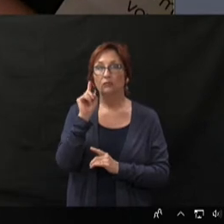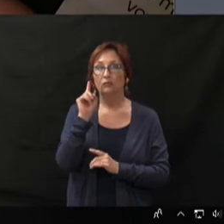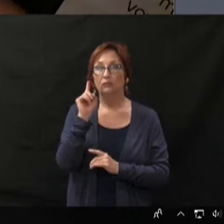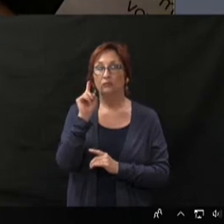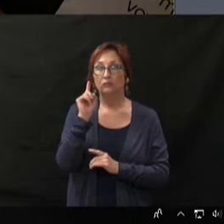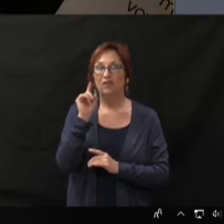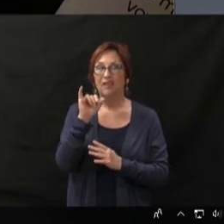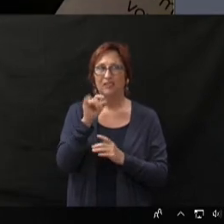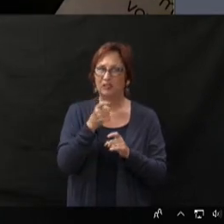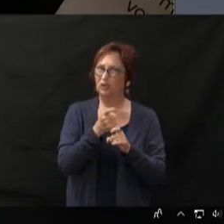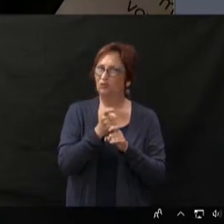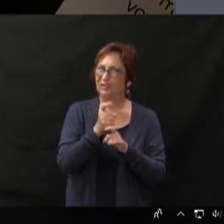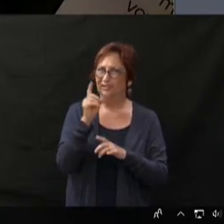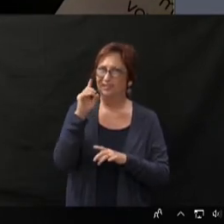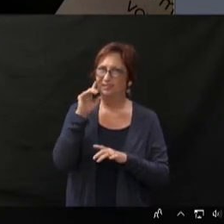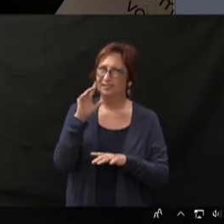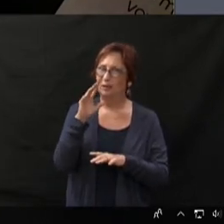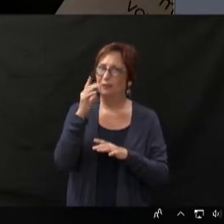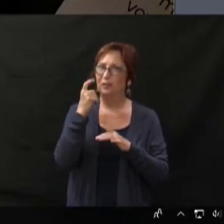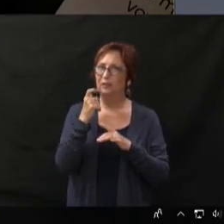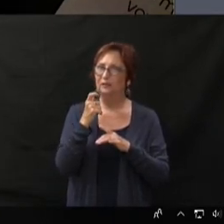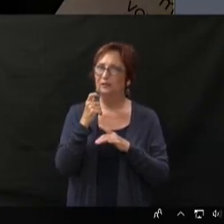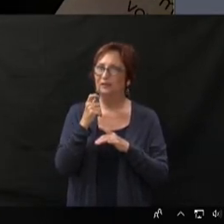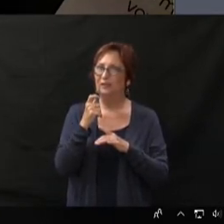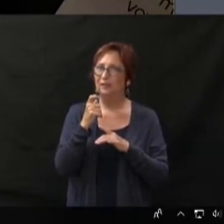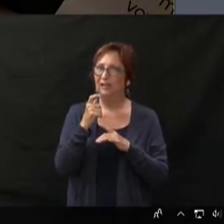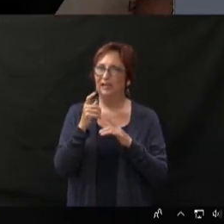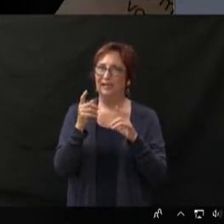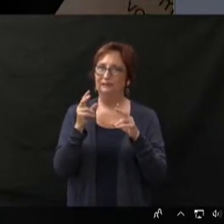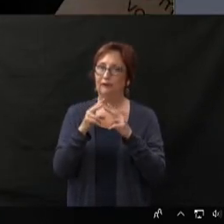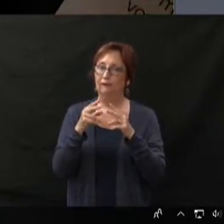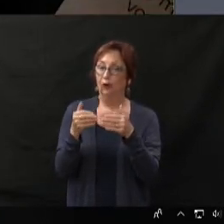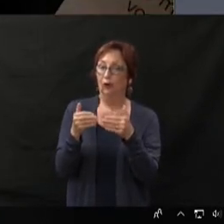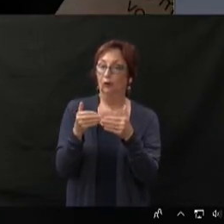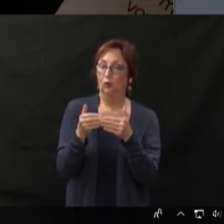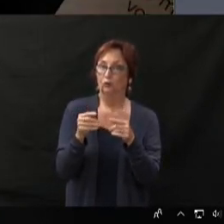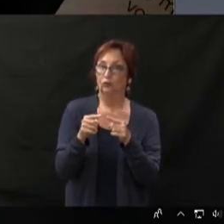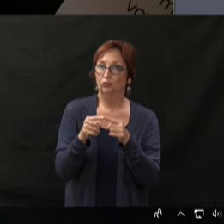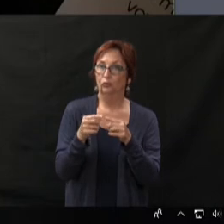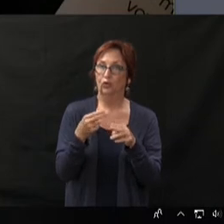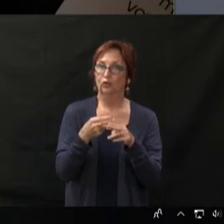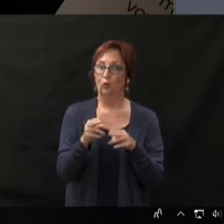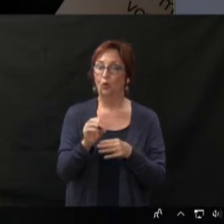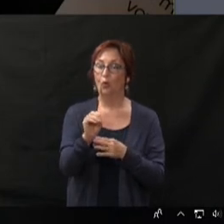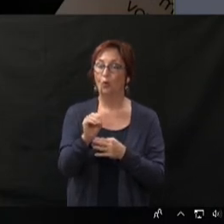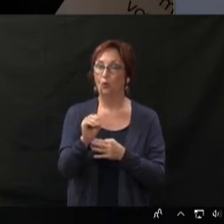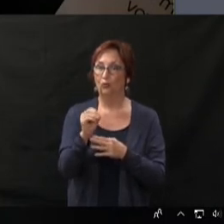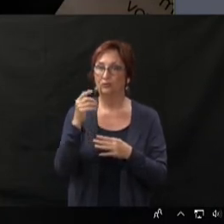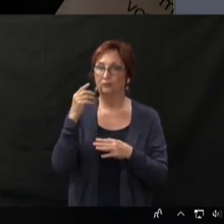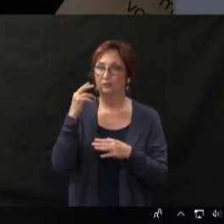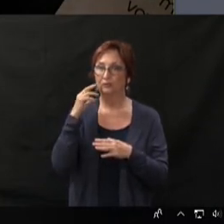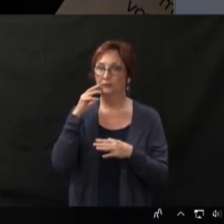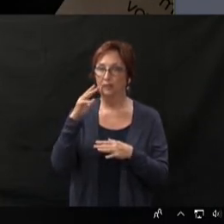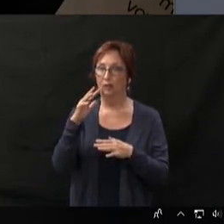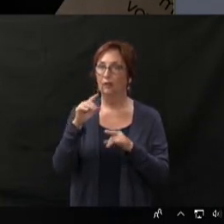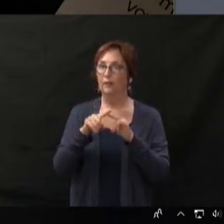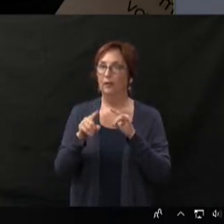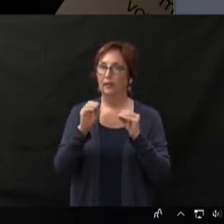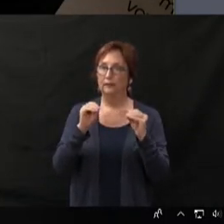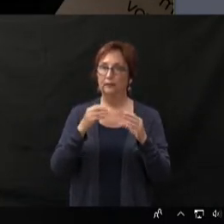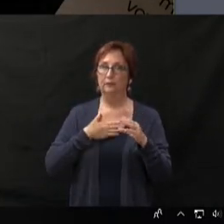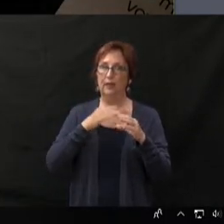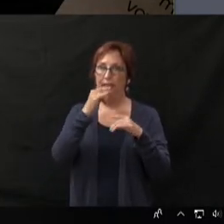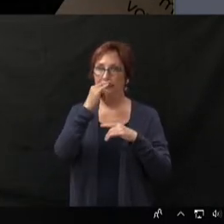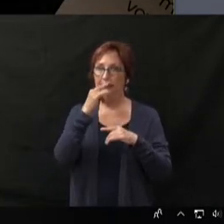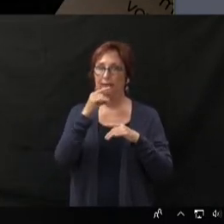is a tricky sound because it's very close to a short O sound. But I teach my kids, it's deeper in